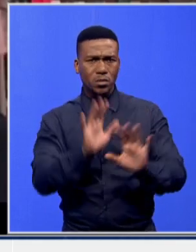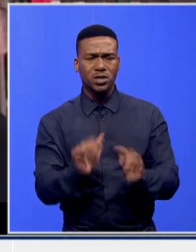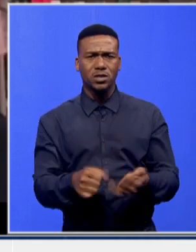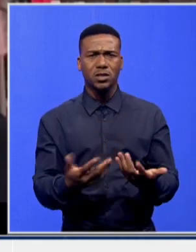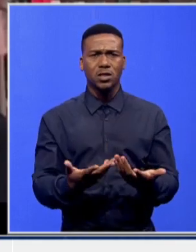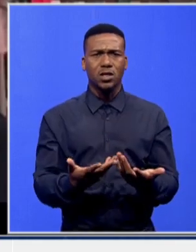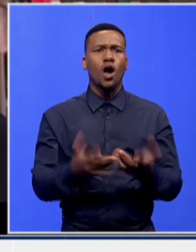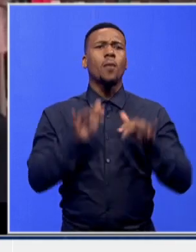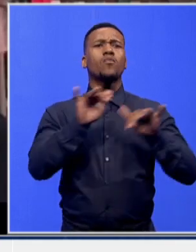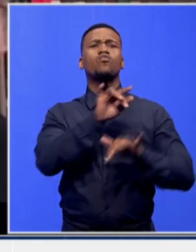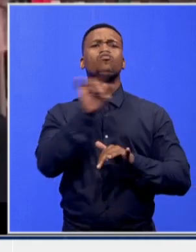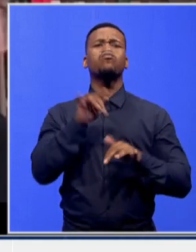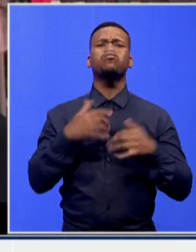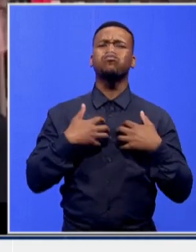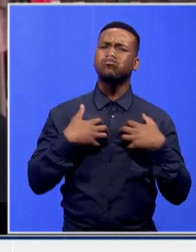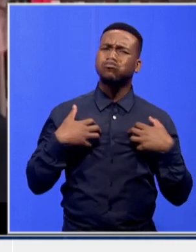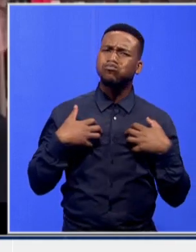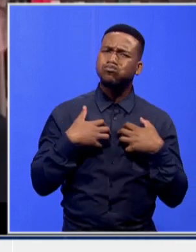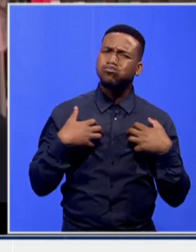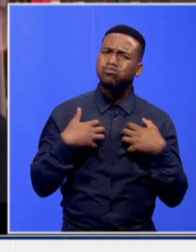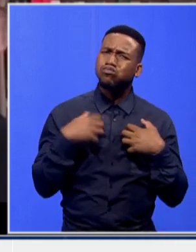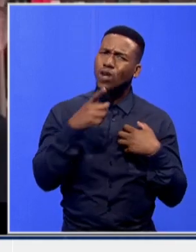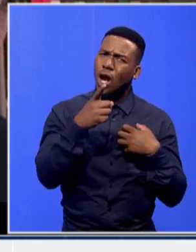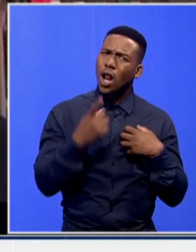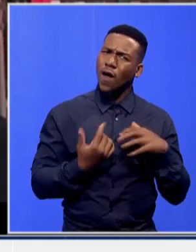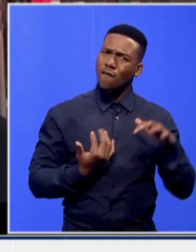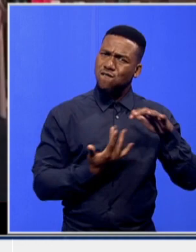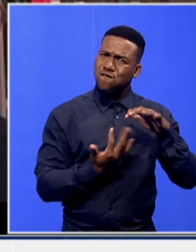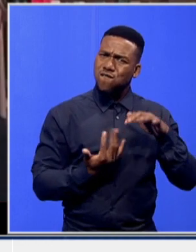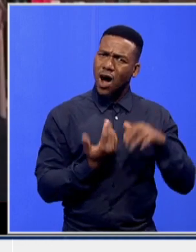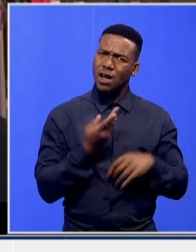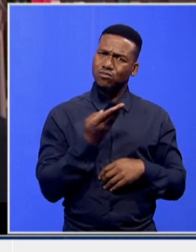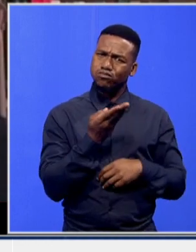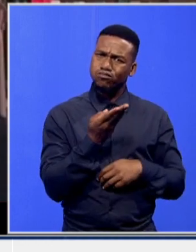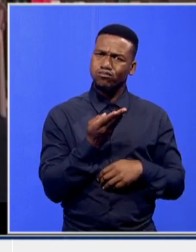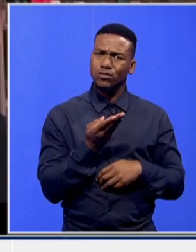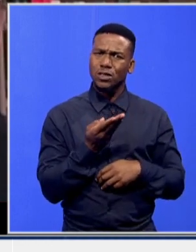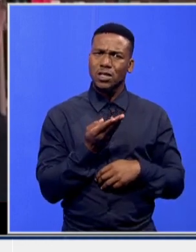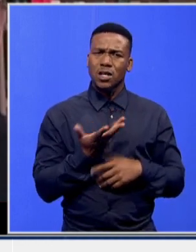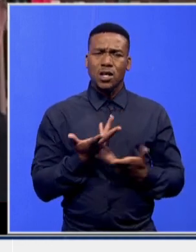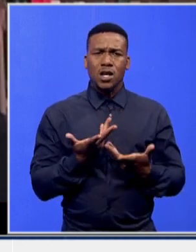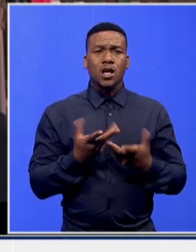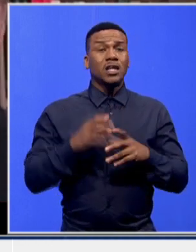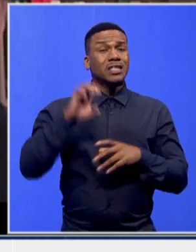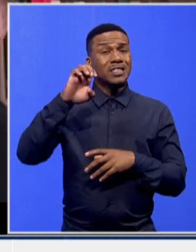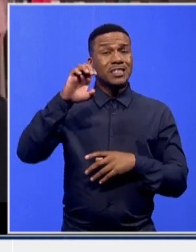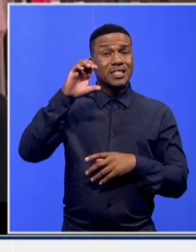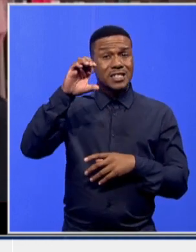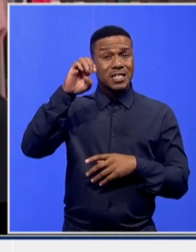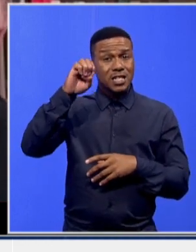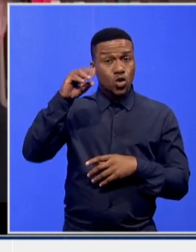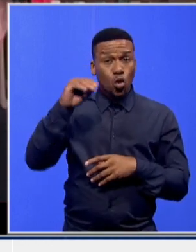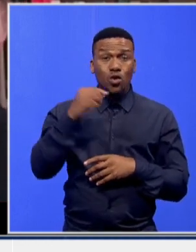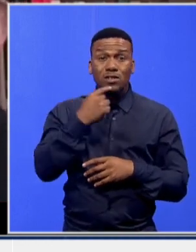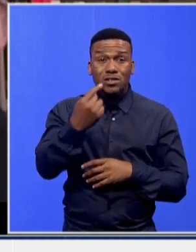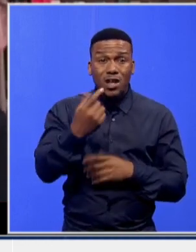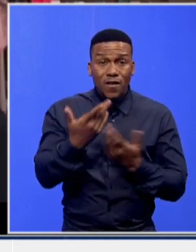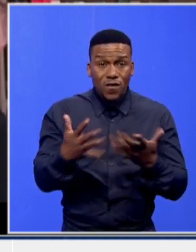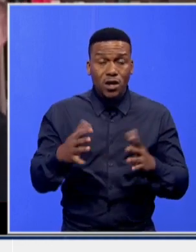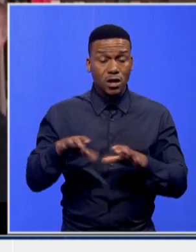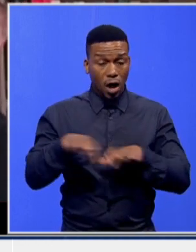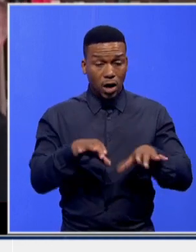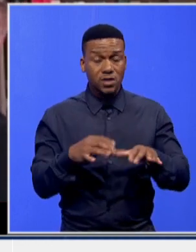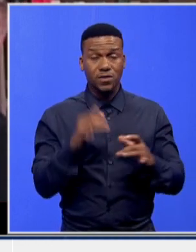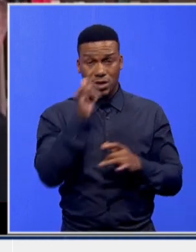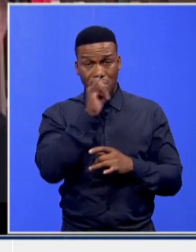almost adds fuel to the fire of the conversation that the former CEO, Andre de Ruyter, has talked about irregular expenditure and criminality within Eskom.